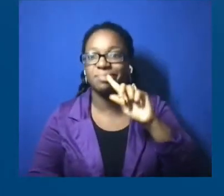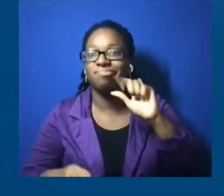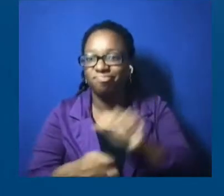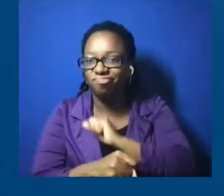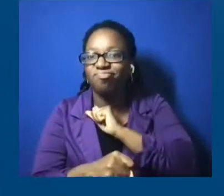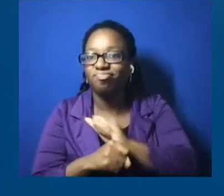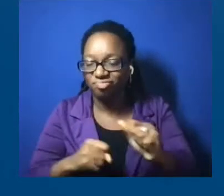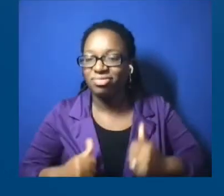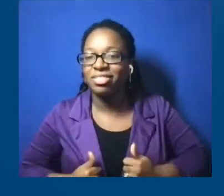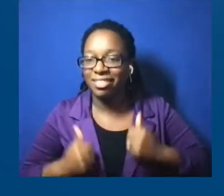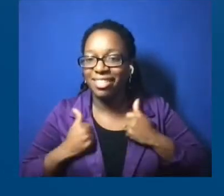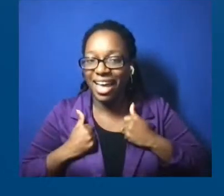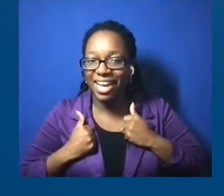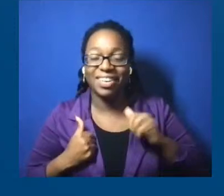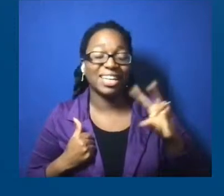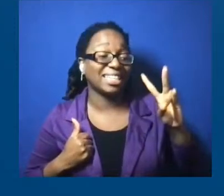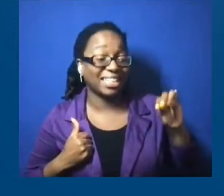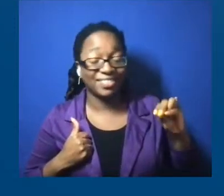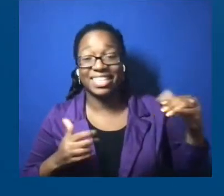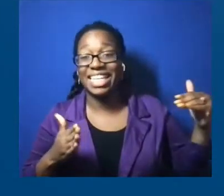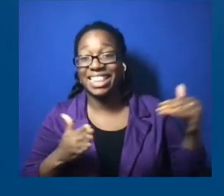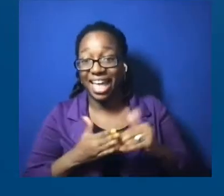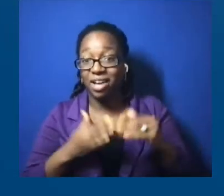700,000 manufacturing jobs